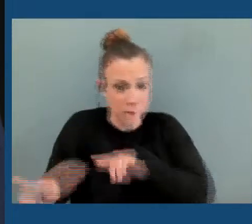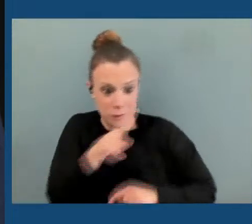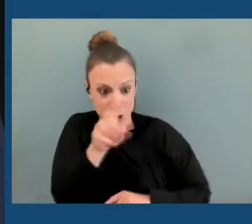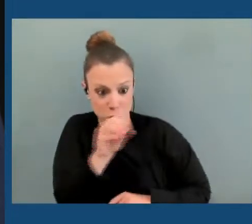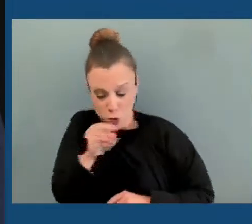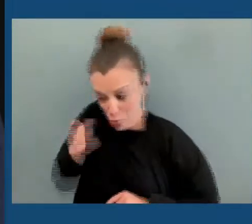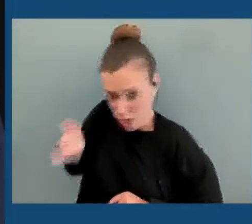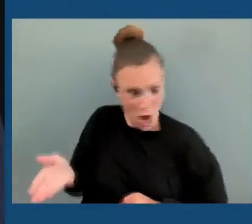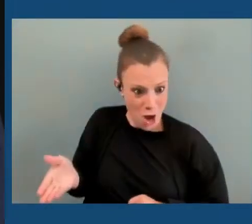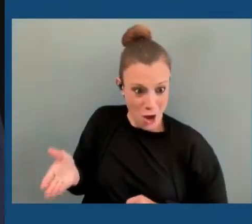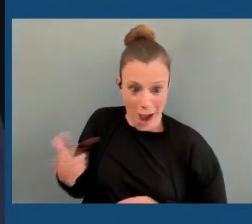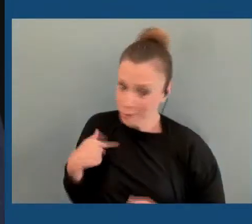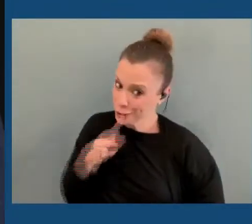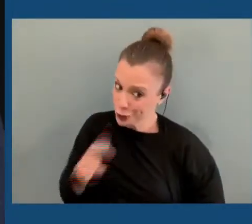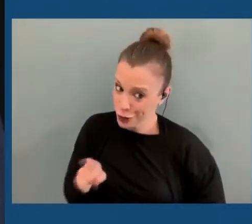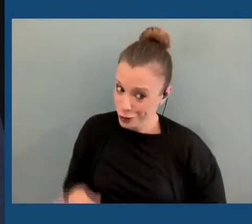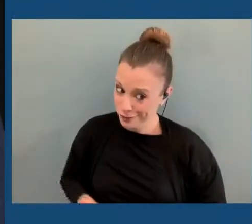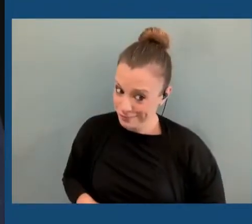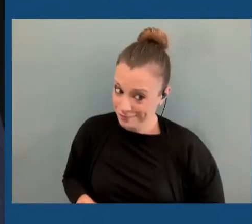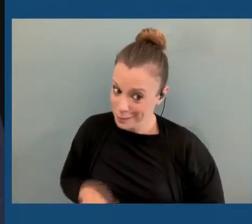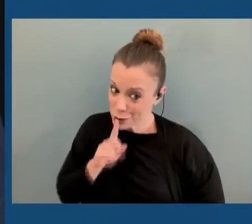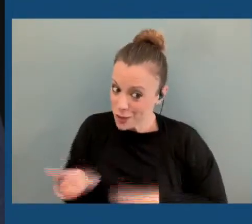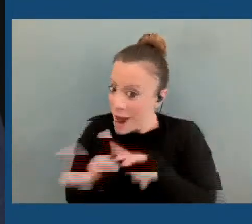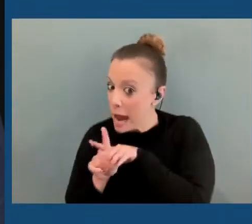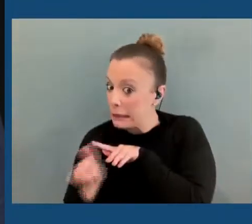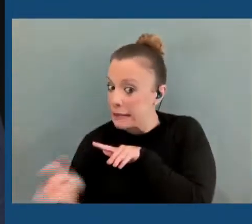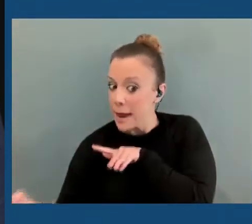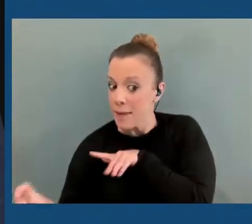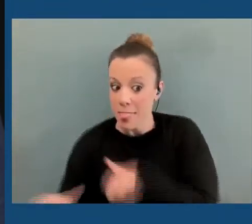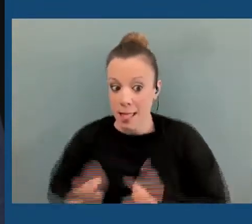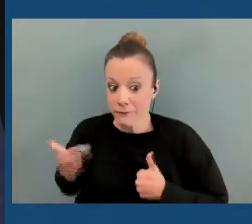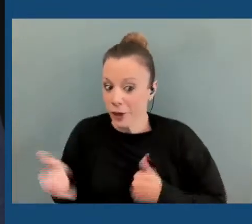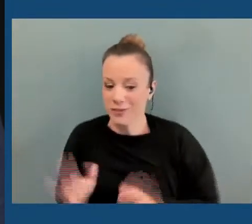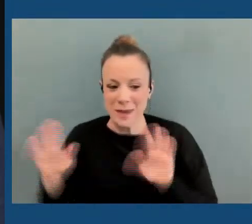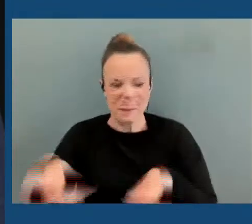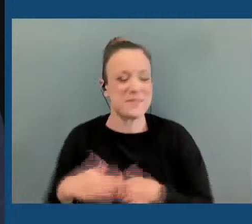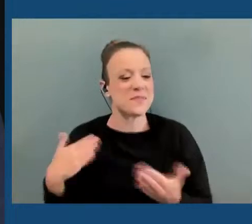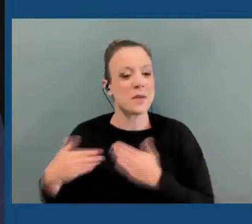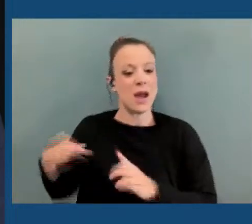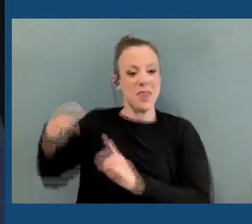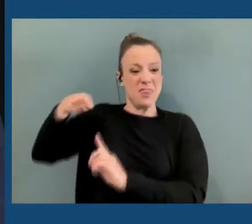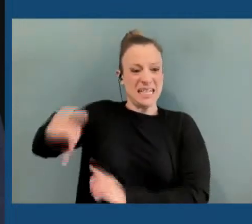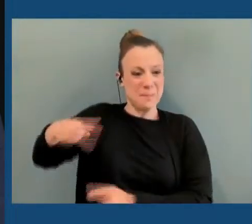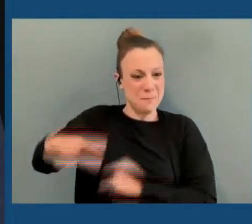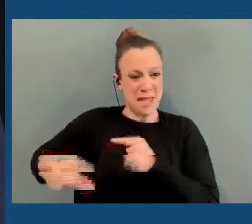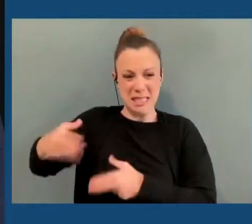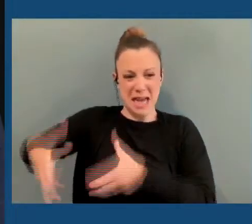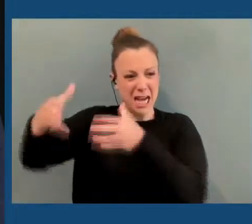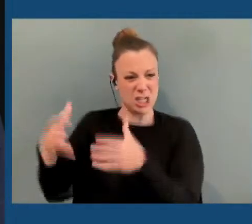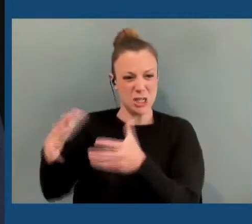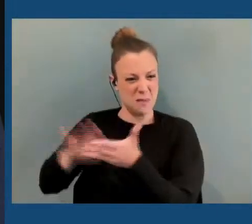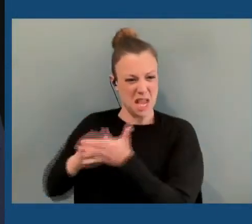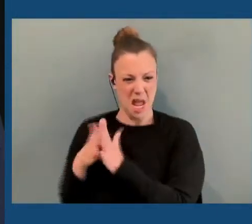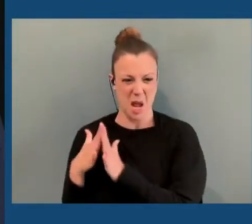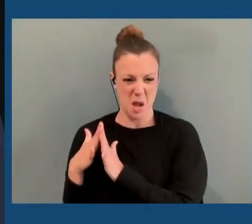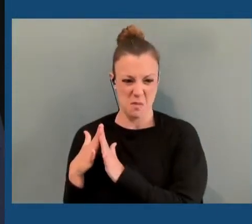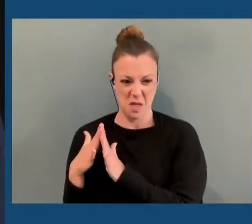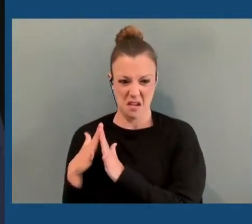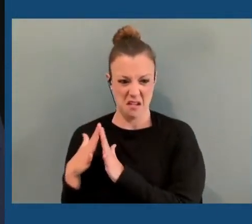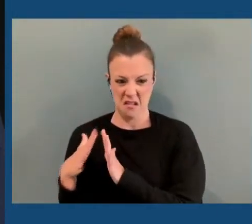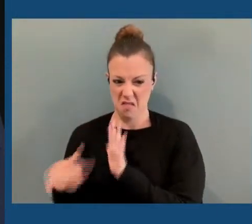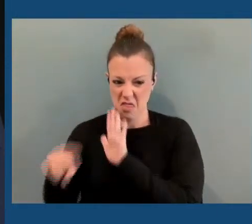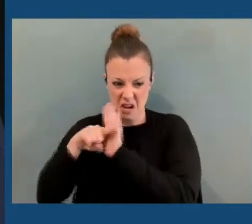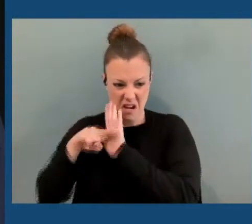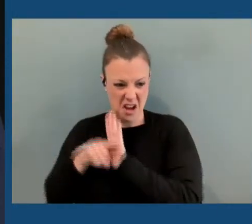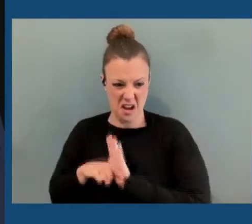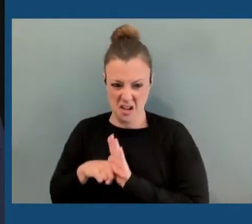there. But it just weighed down this community. Just weighed it down. It went on too long. And